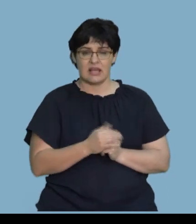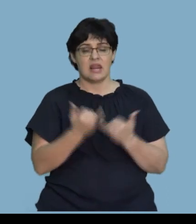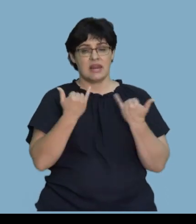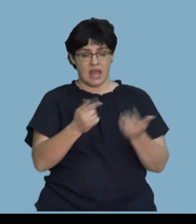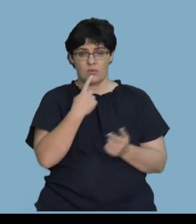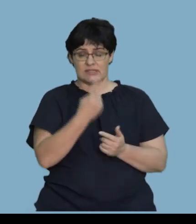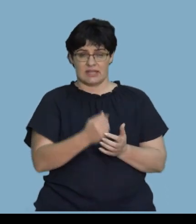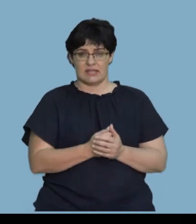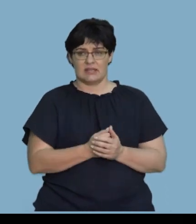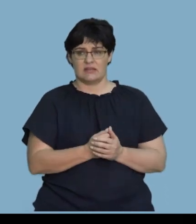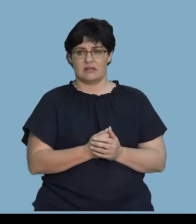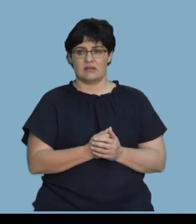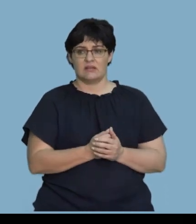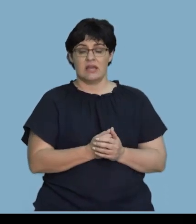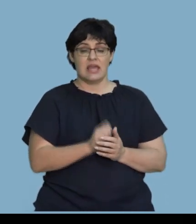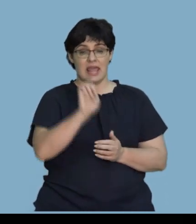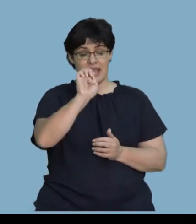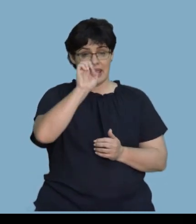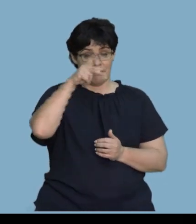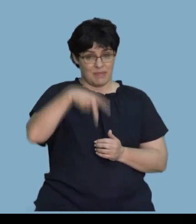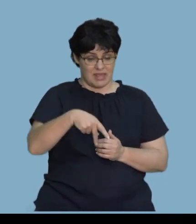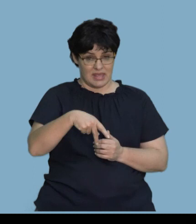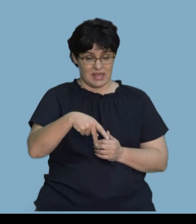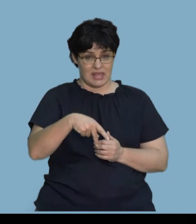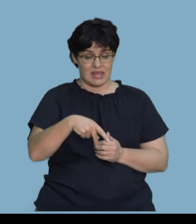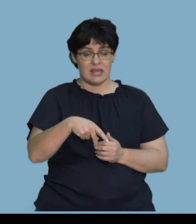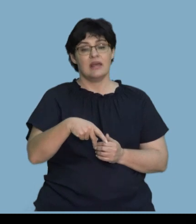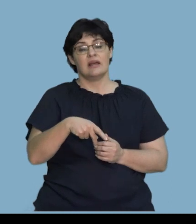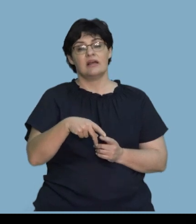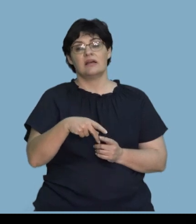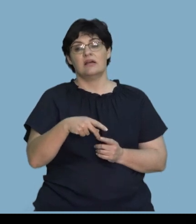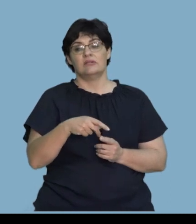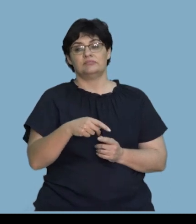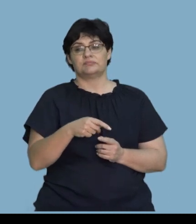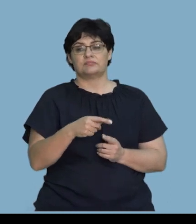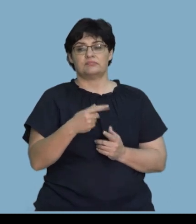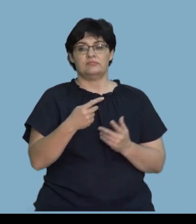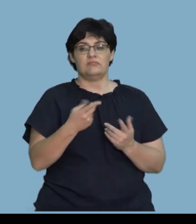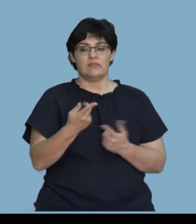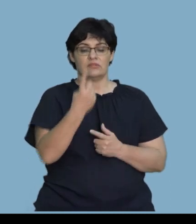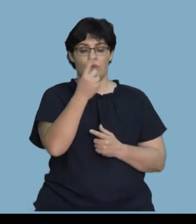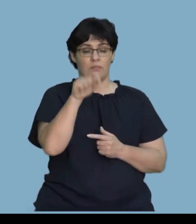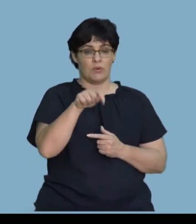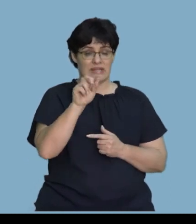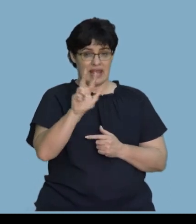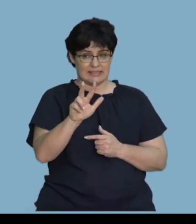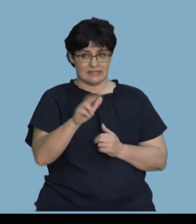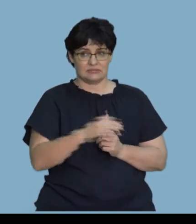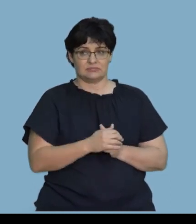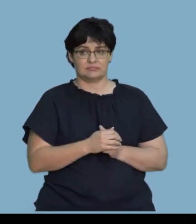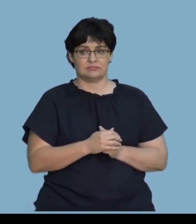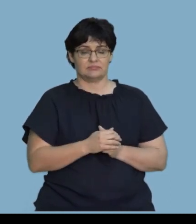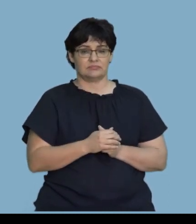the gravitational potential energy, not just potential energy, gravitational, okay, it's 1,8, and then the